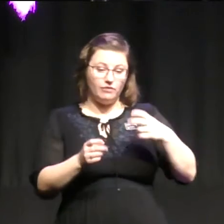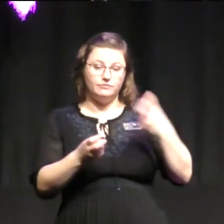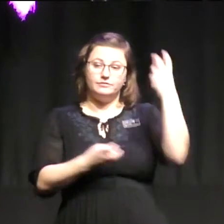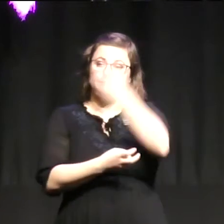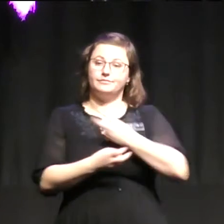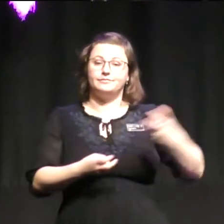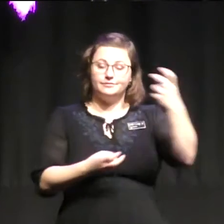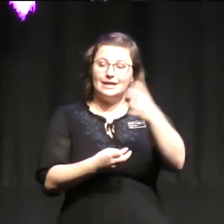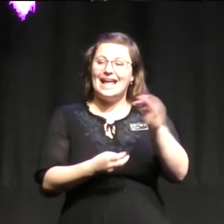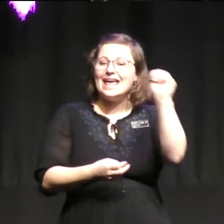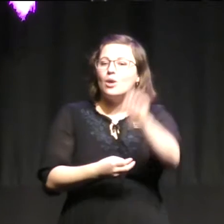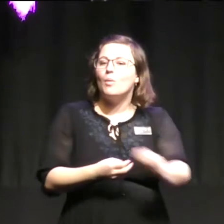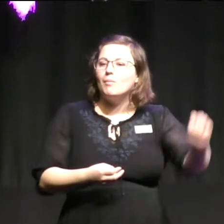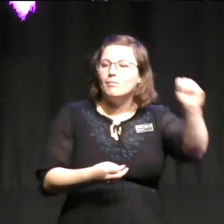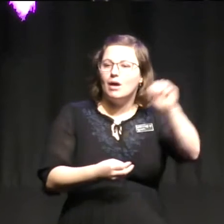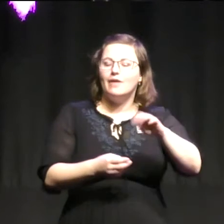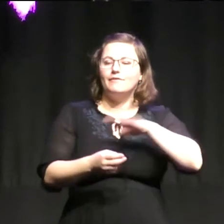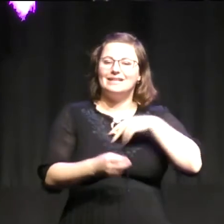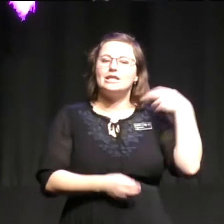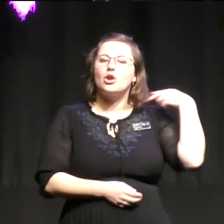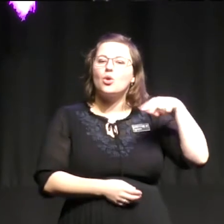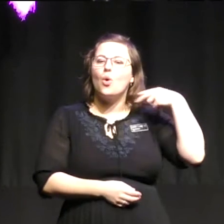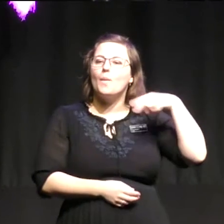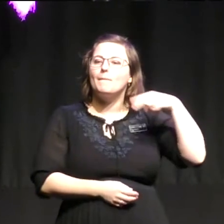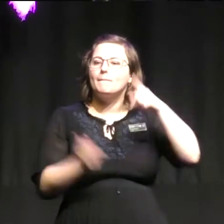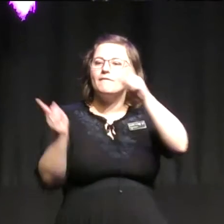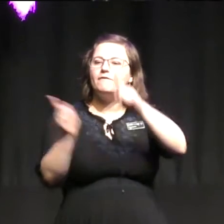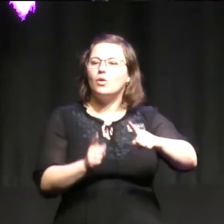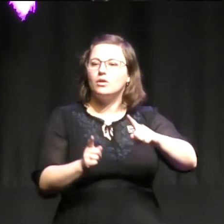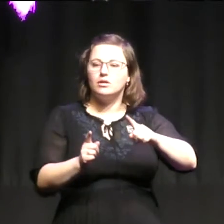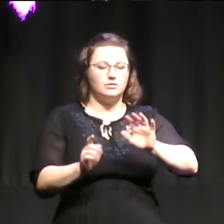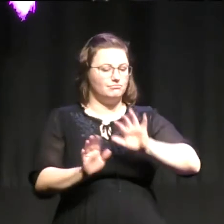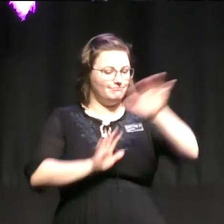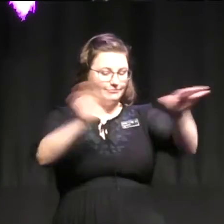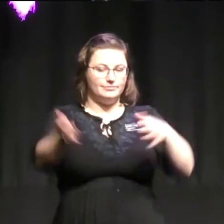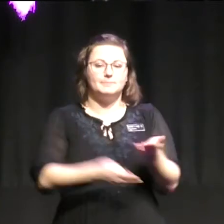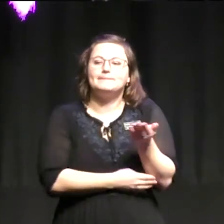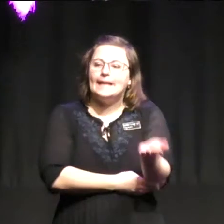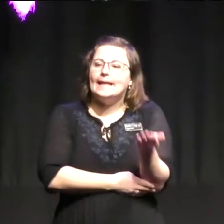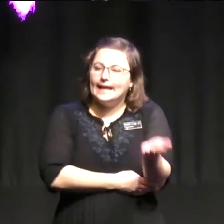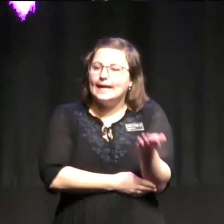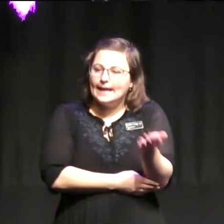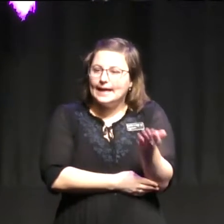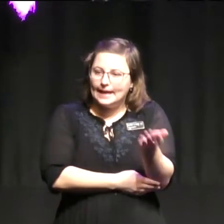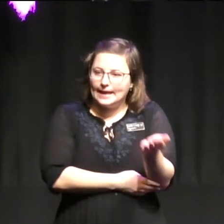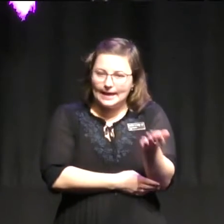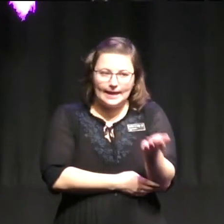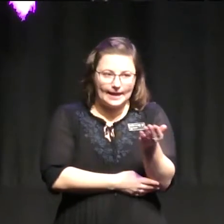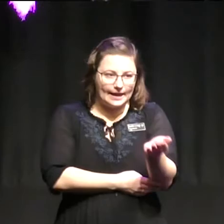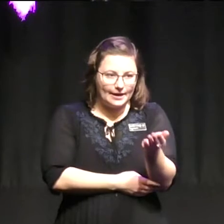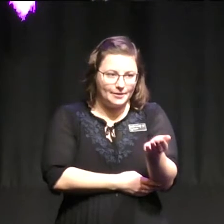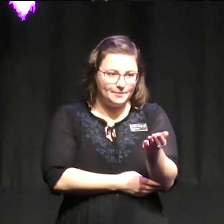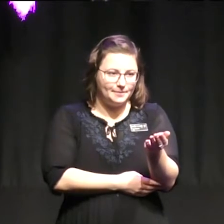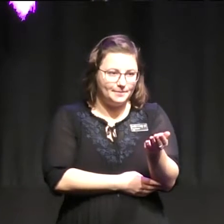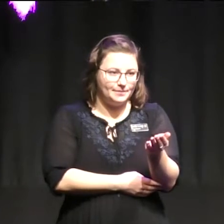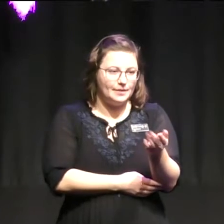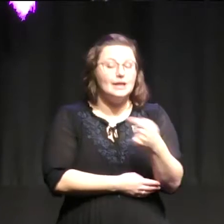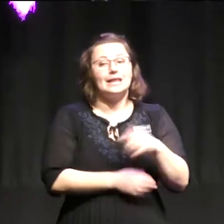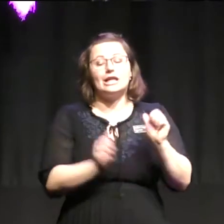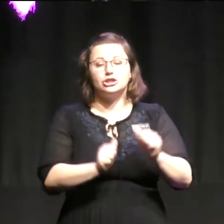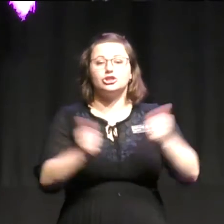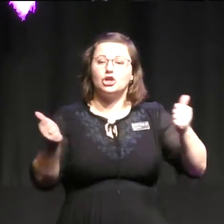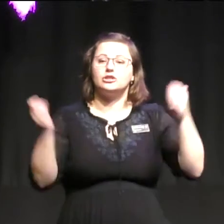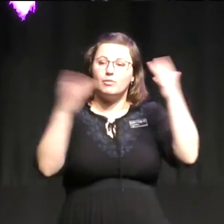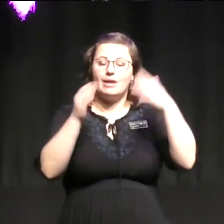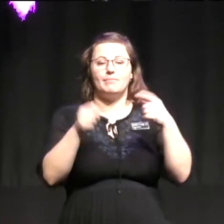a while, you've seen that there is Roma people all over Europe begging for money. This is the biggest